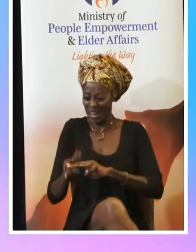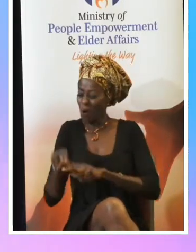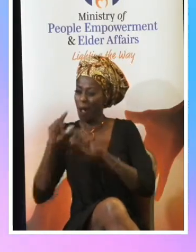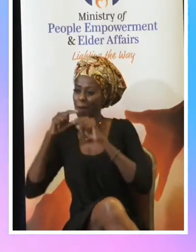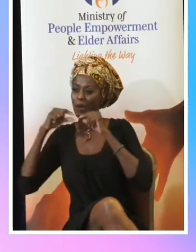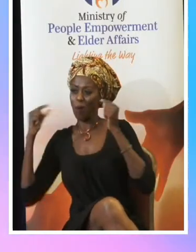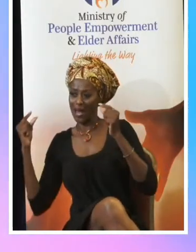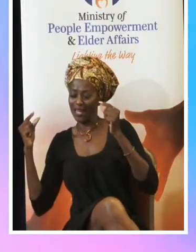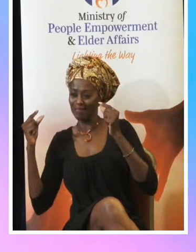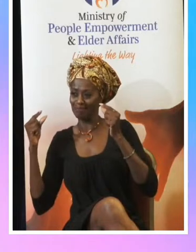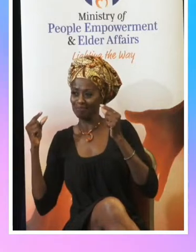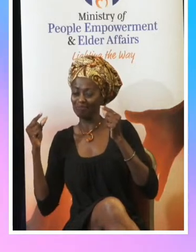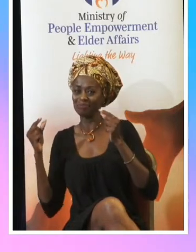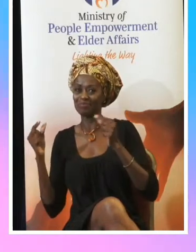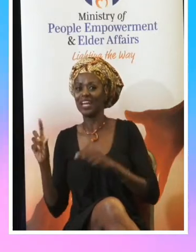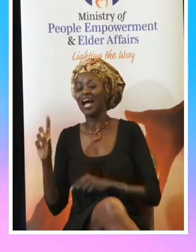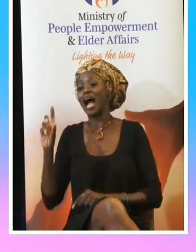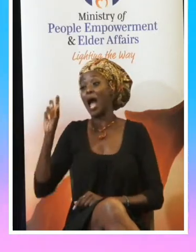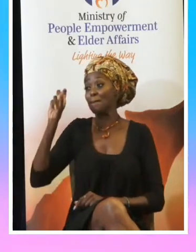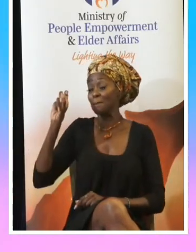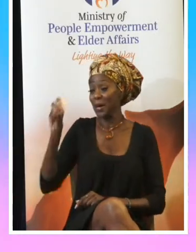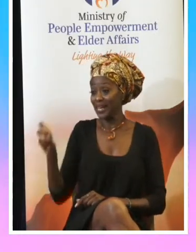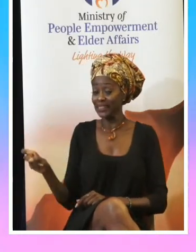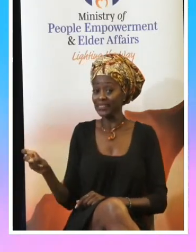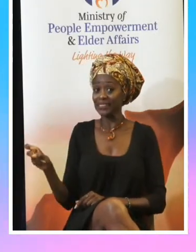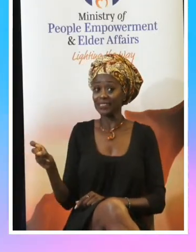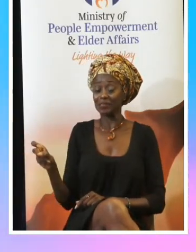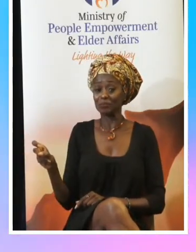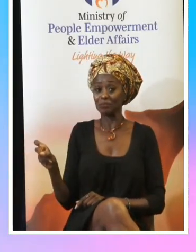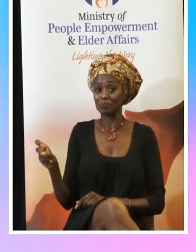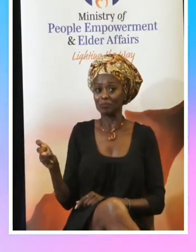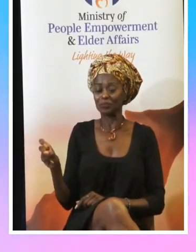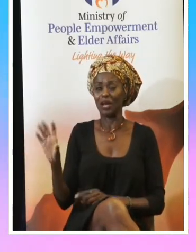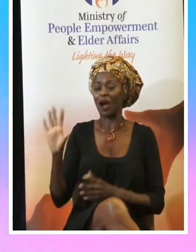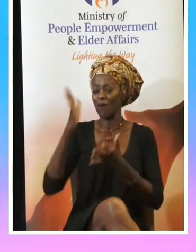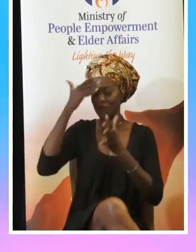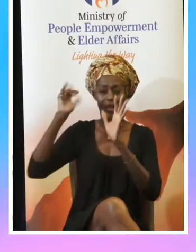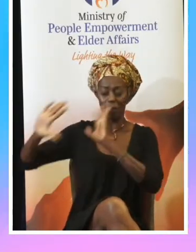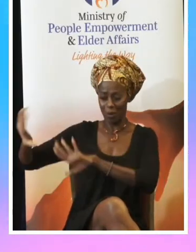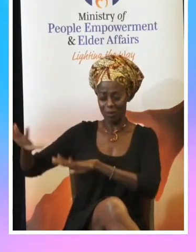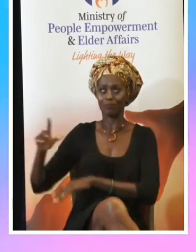say that as a person with a disability, no, scrap that.